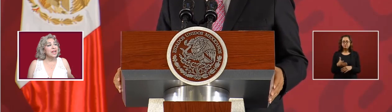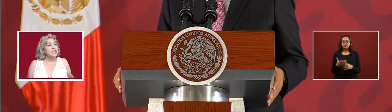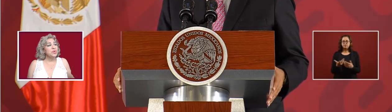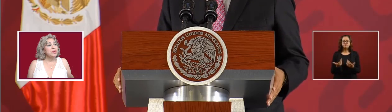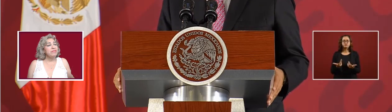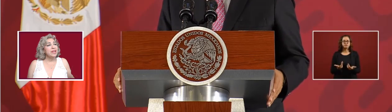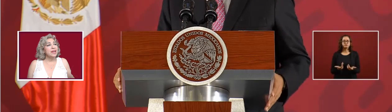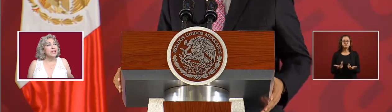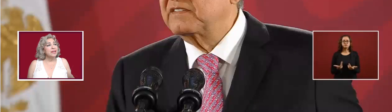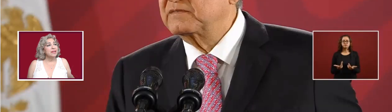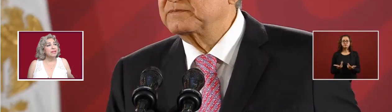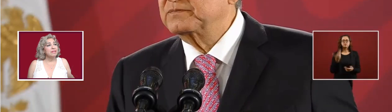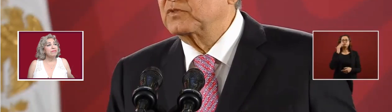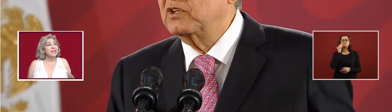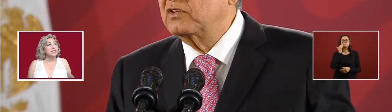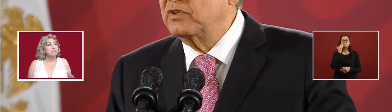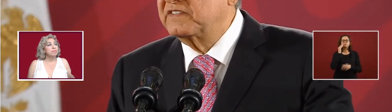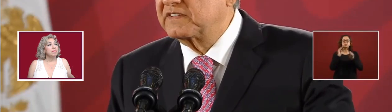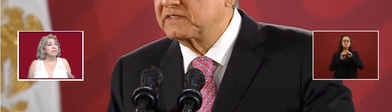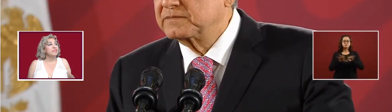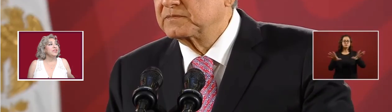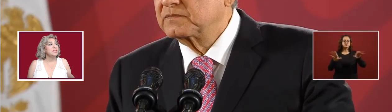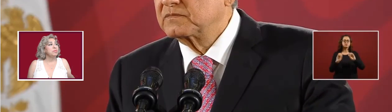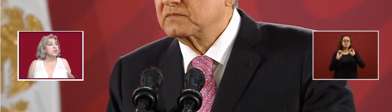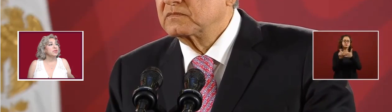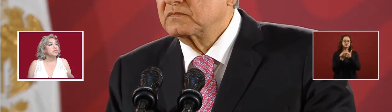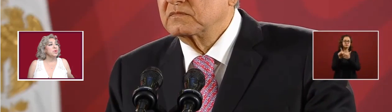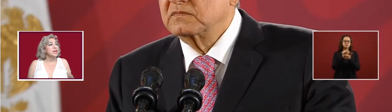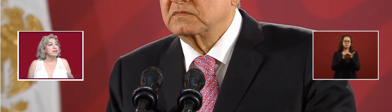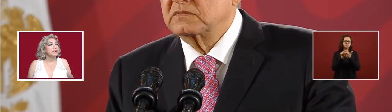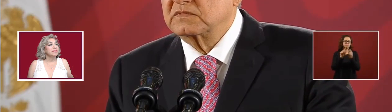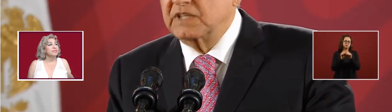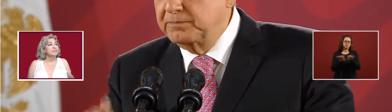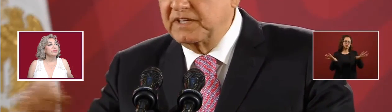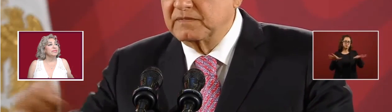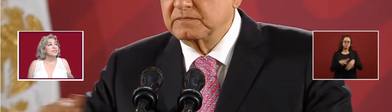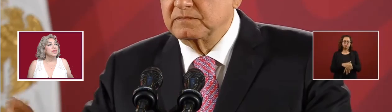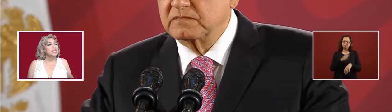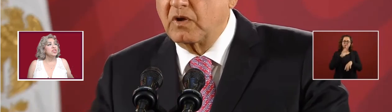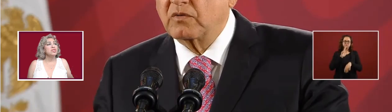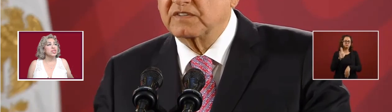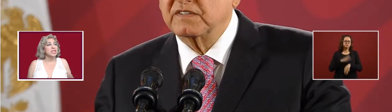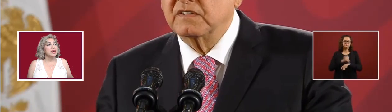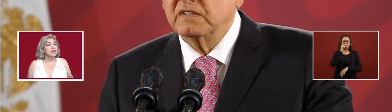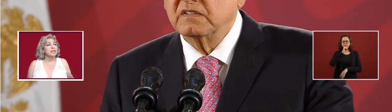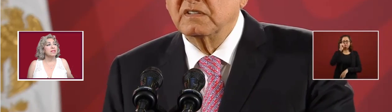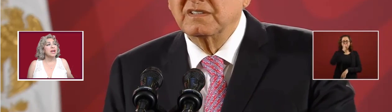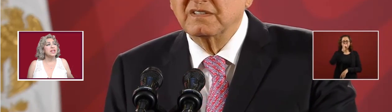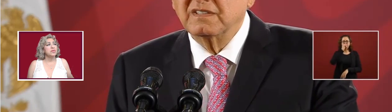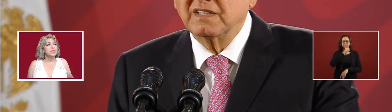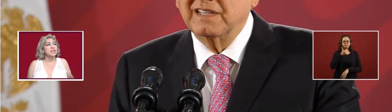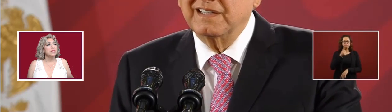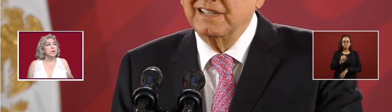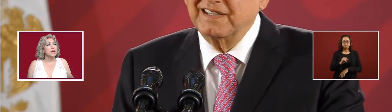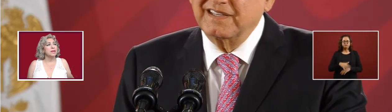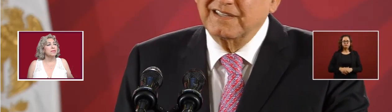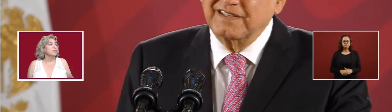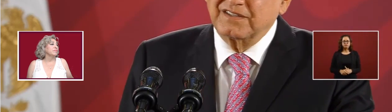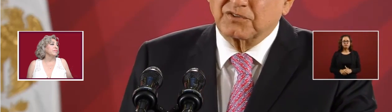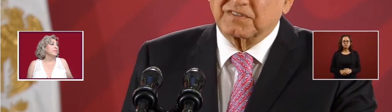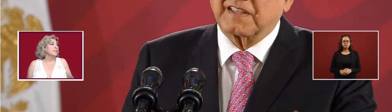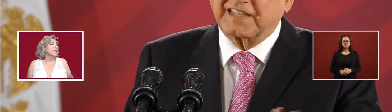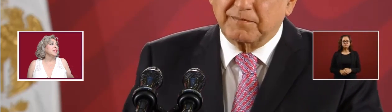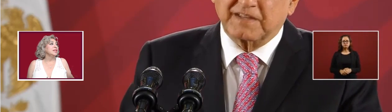I do it via, Facebook, or Twitter. Usually, I do it this way.